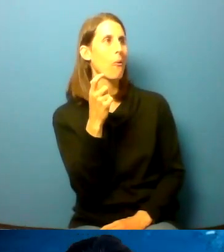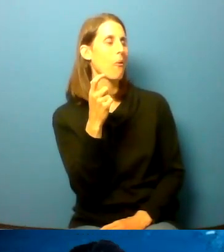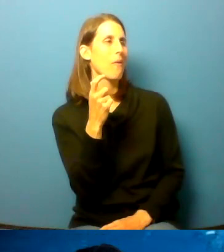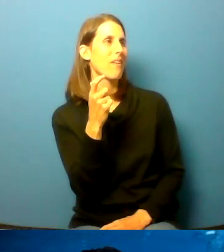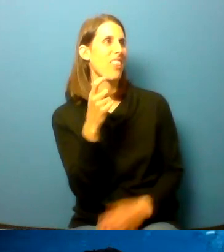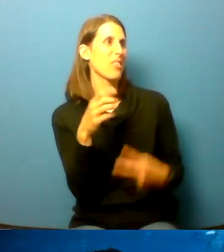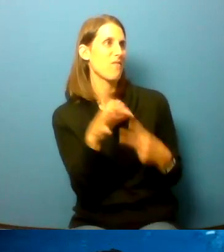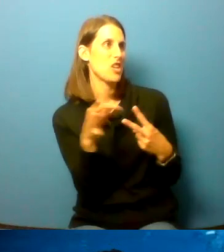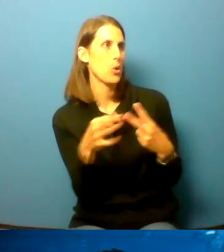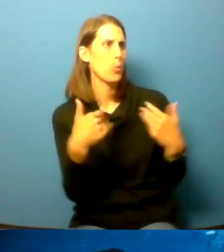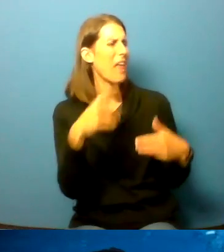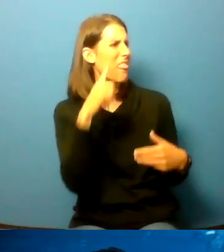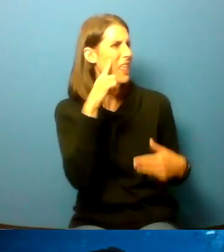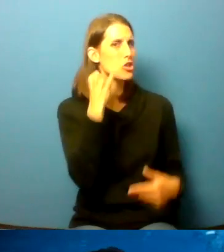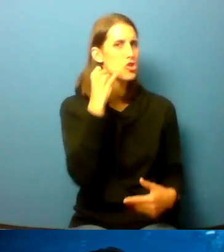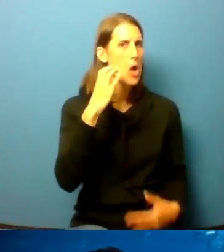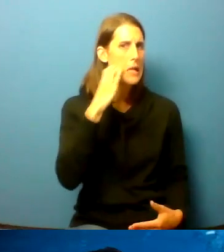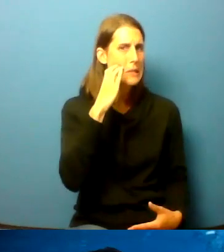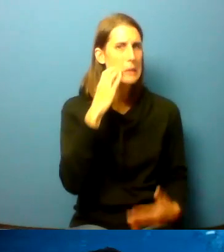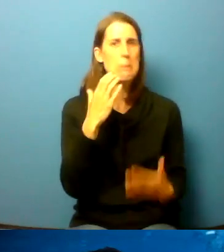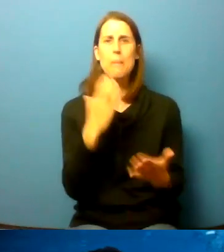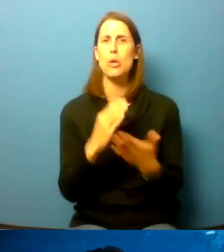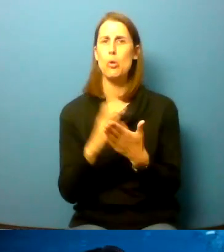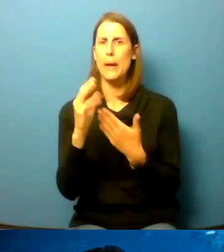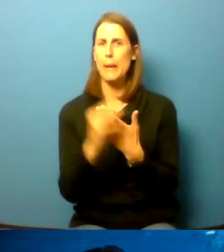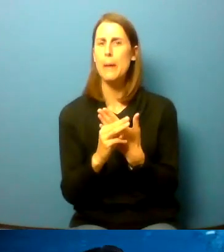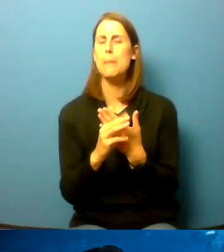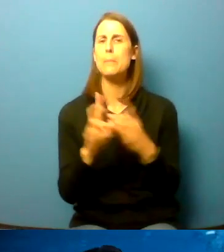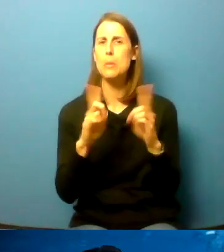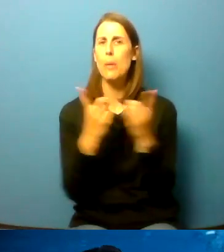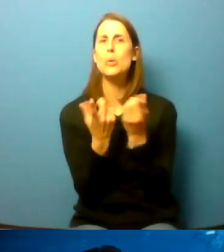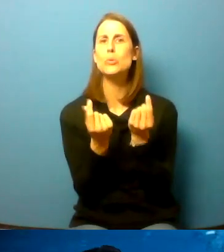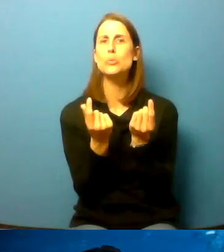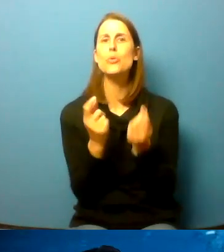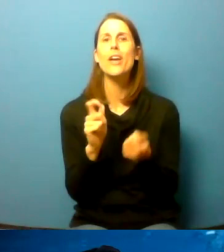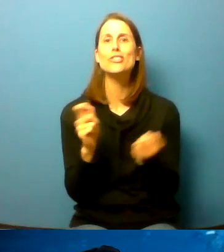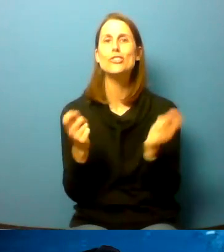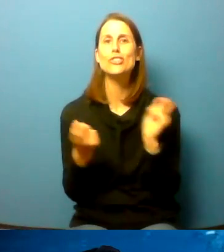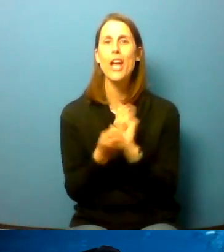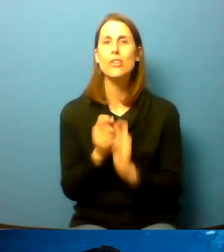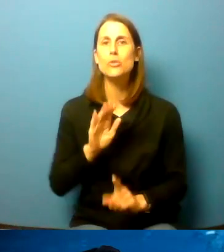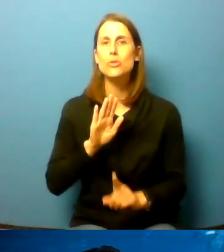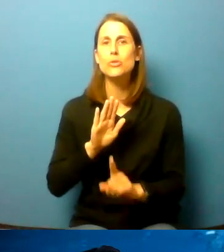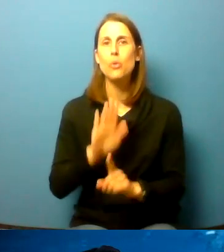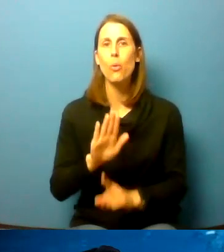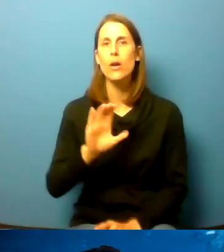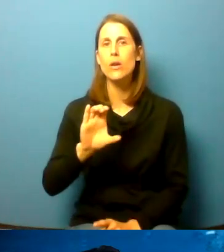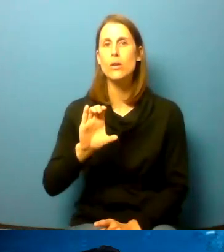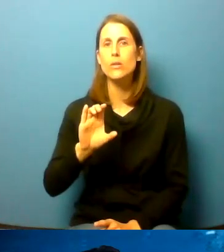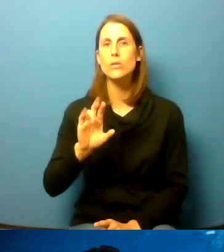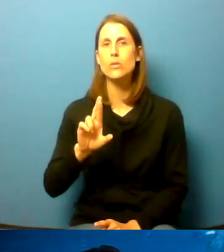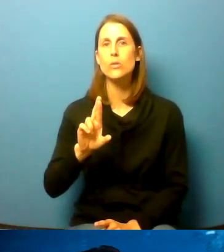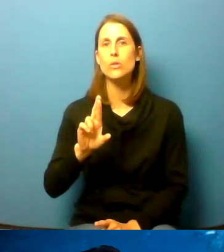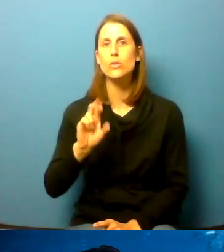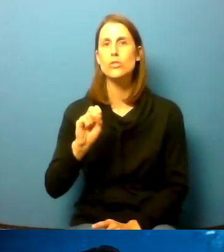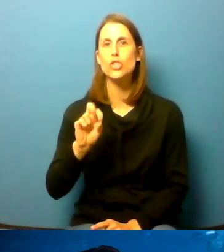passed along was changing your cursor. I found that to be really useful for things like working with one of my students on reading